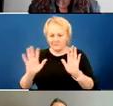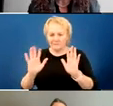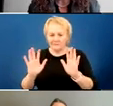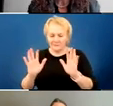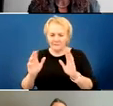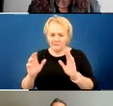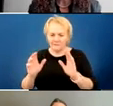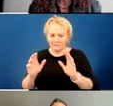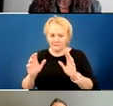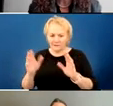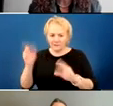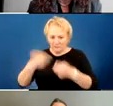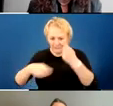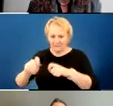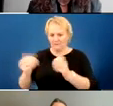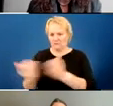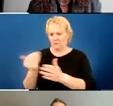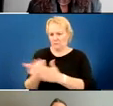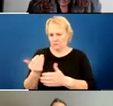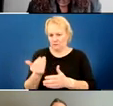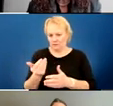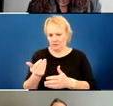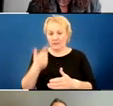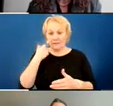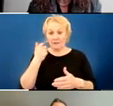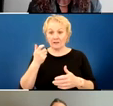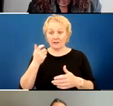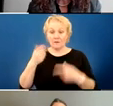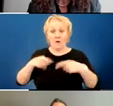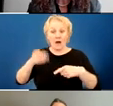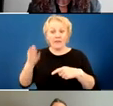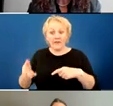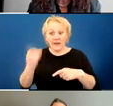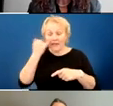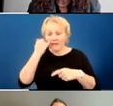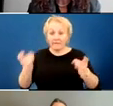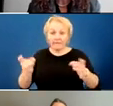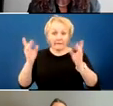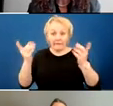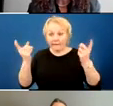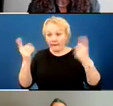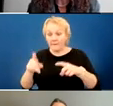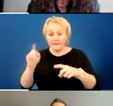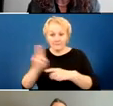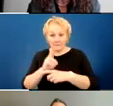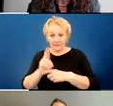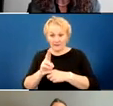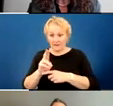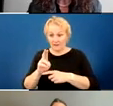new. Because while it was in there, if we had a disaster and needed to use that kit right